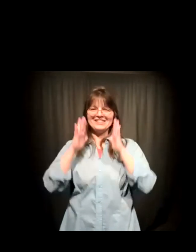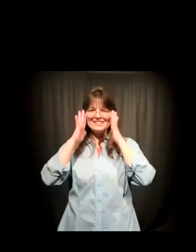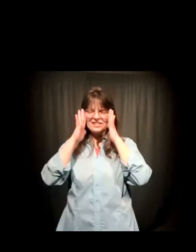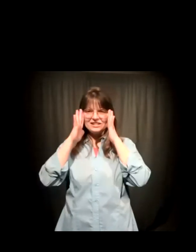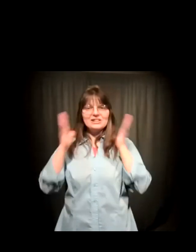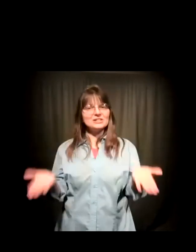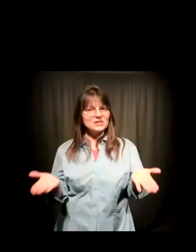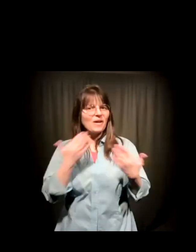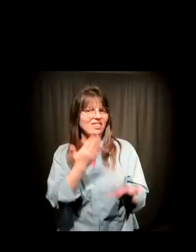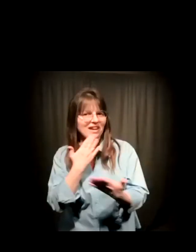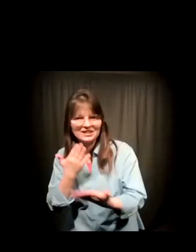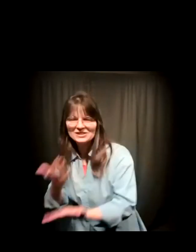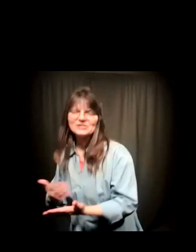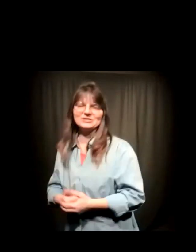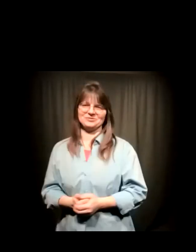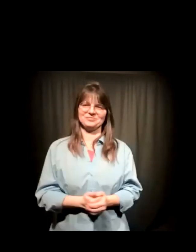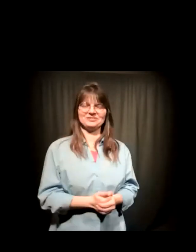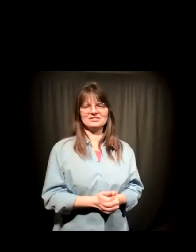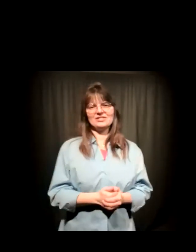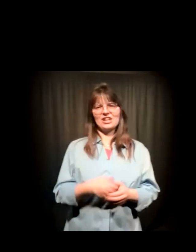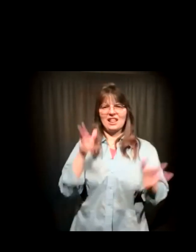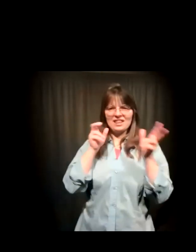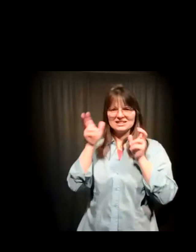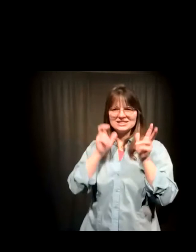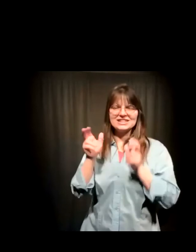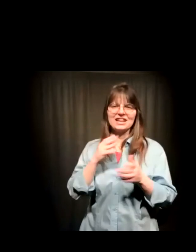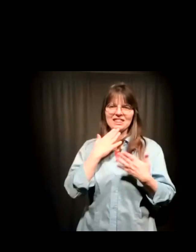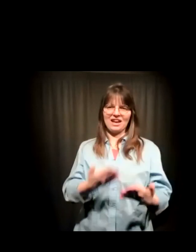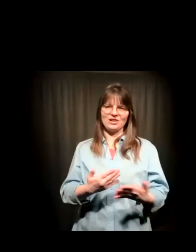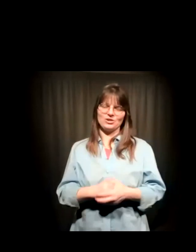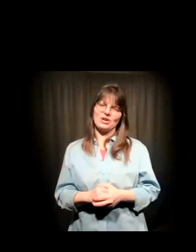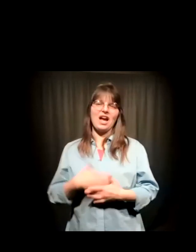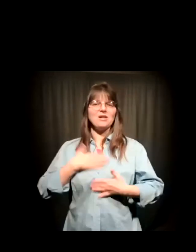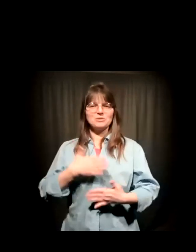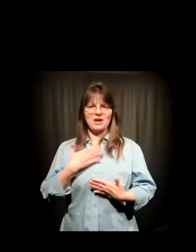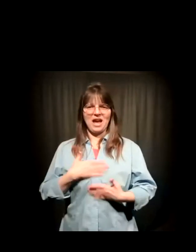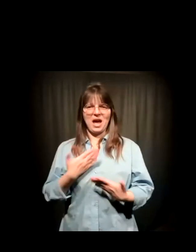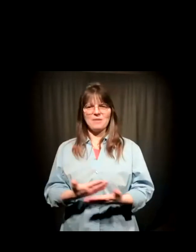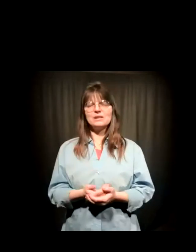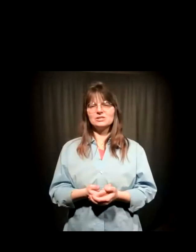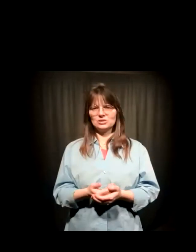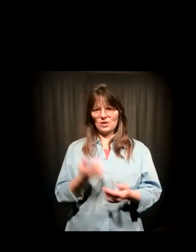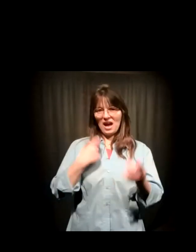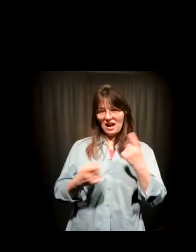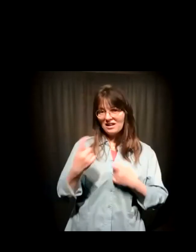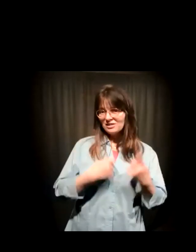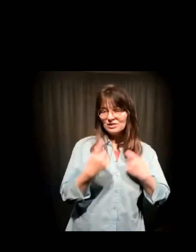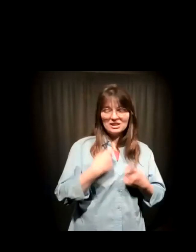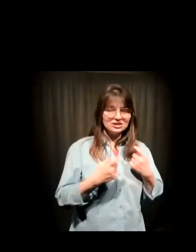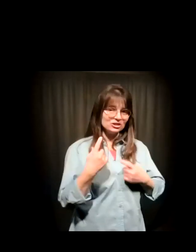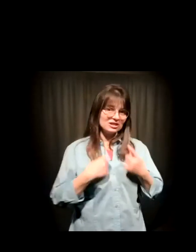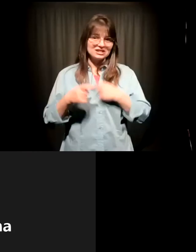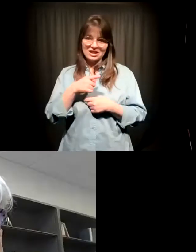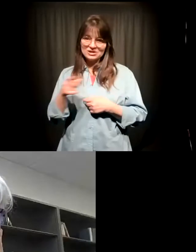So thank you for listening. I'm happy to answer any questions anyone has.